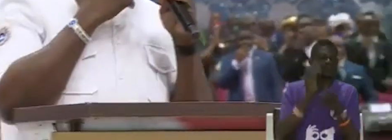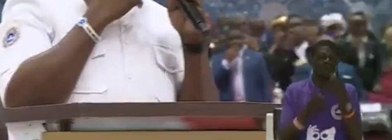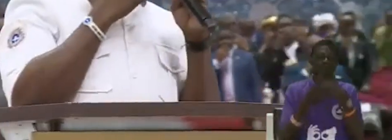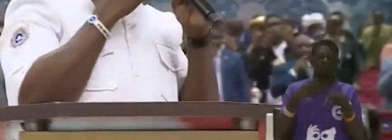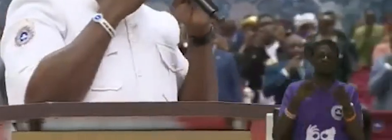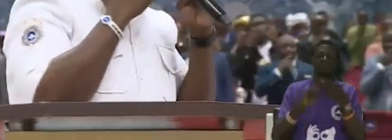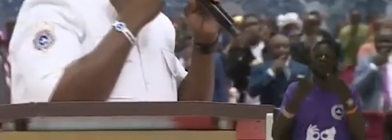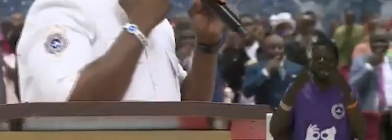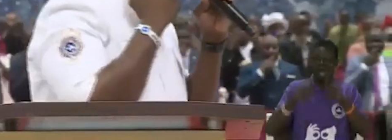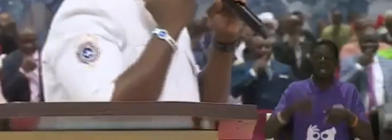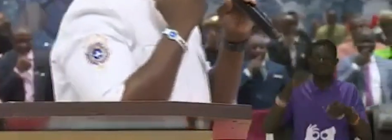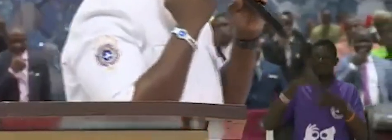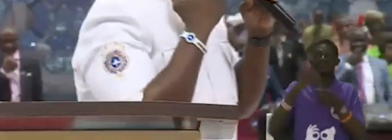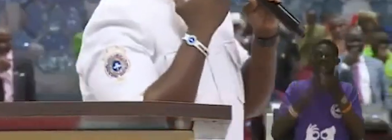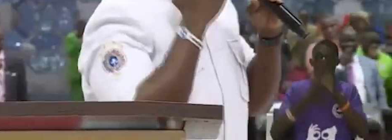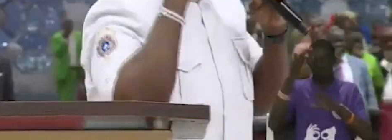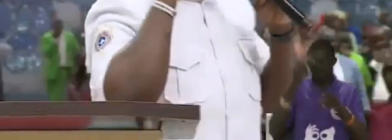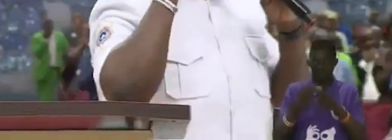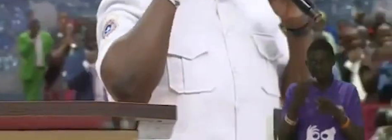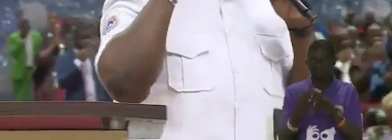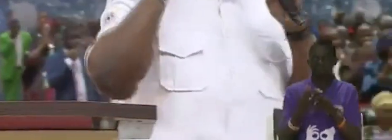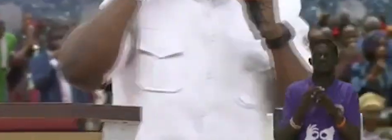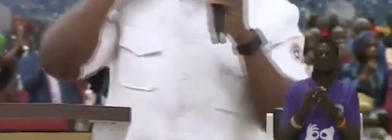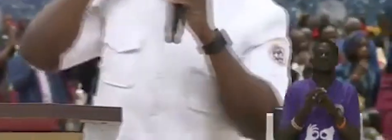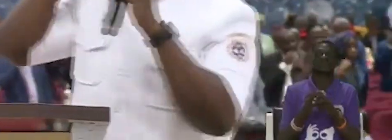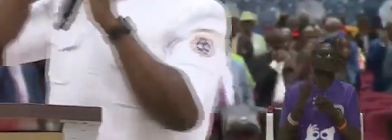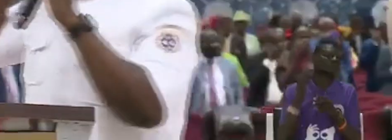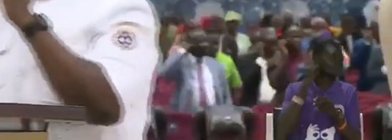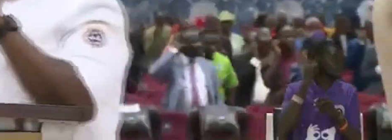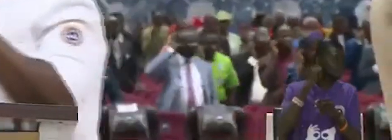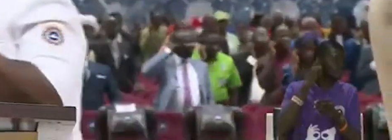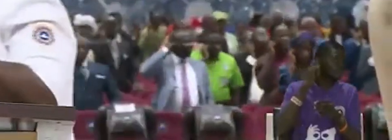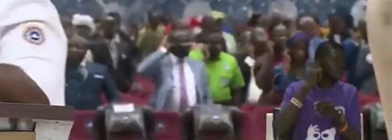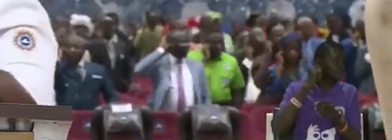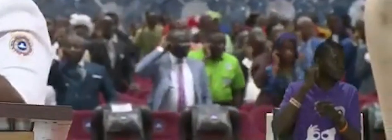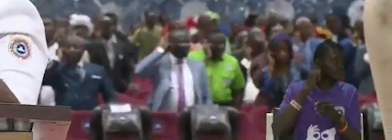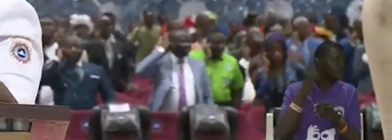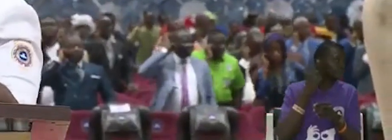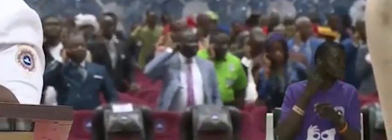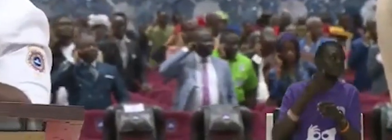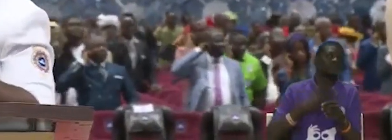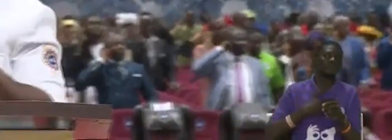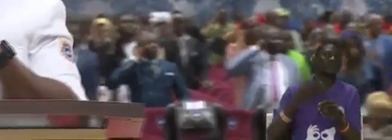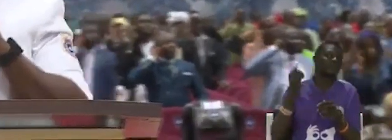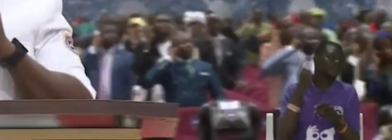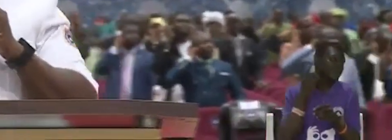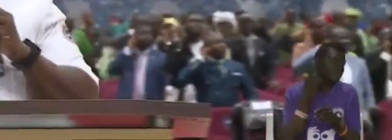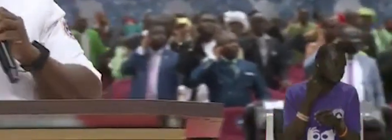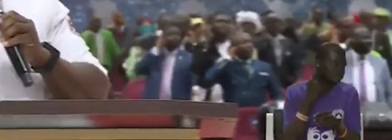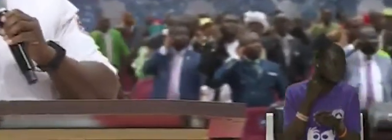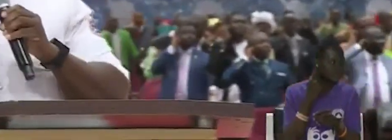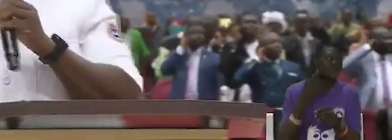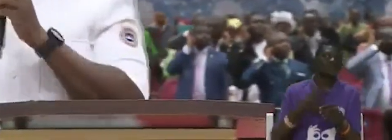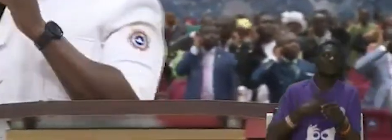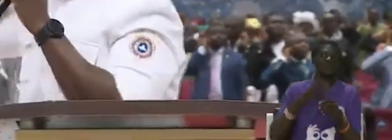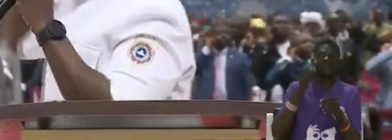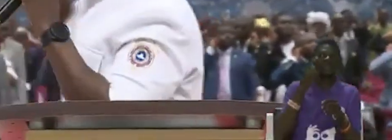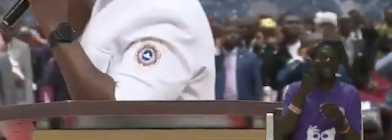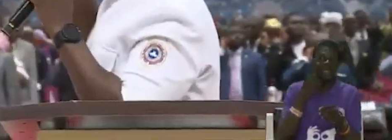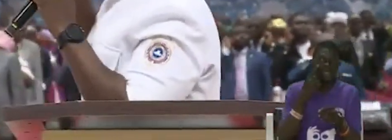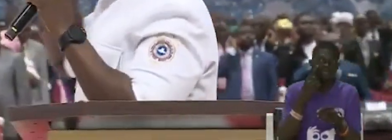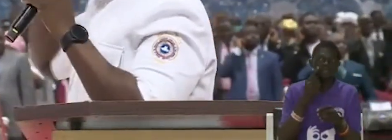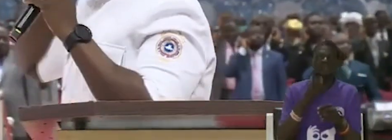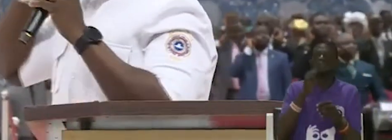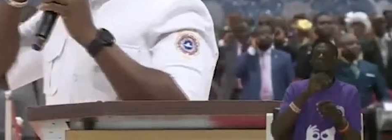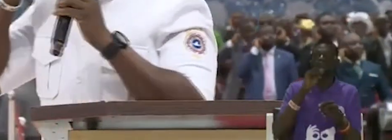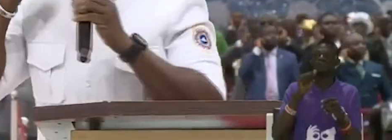pass in the mighty name of Jesus. Pull your hairs, say my hairs, my ears. You would only hear